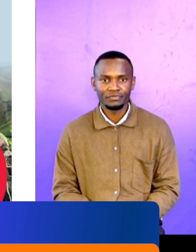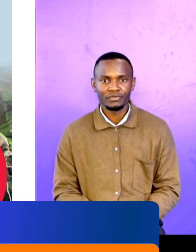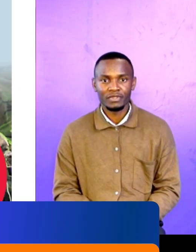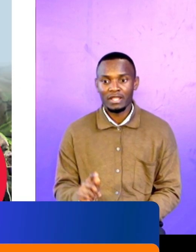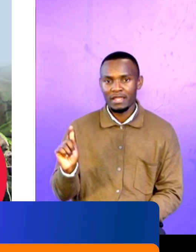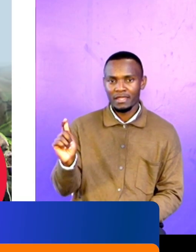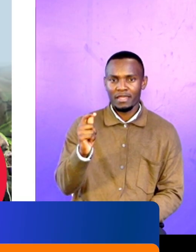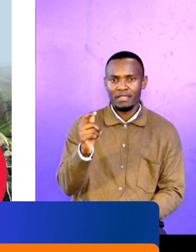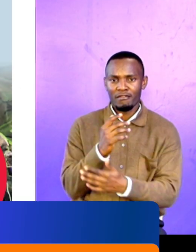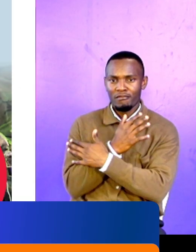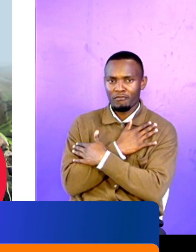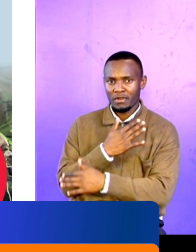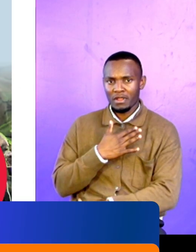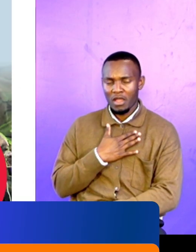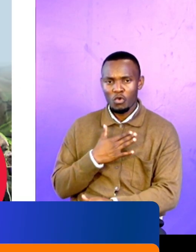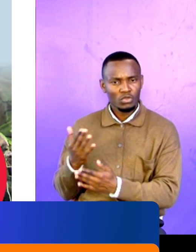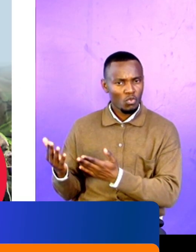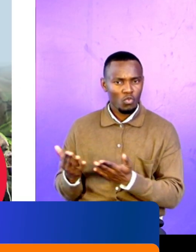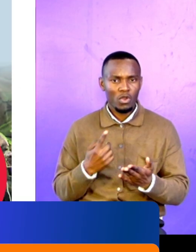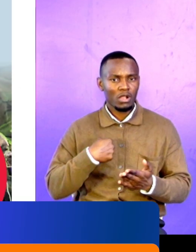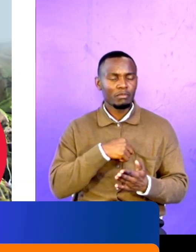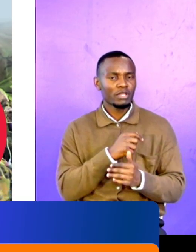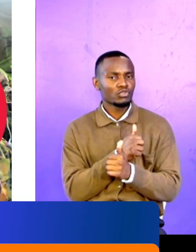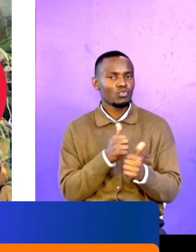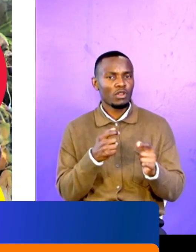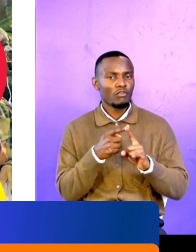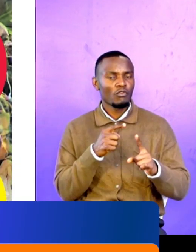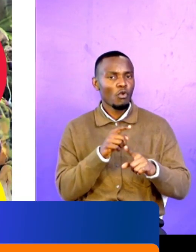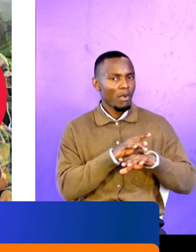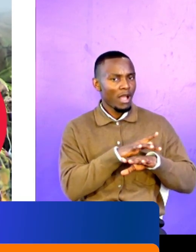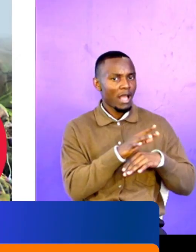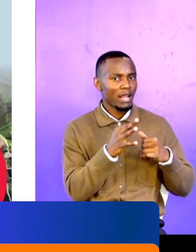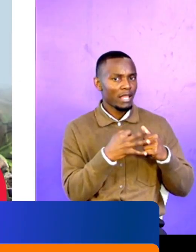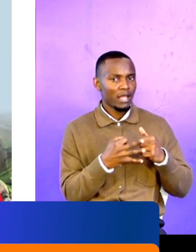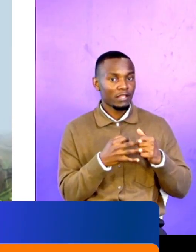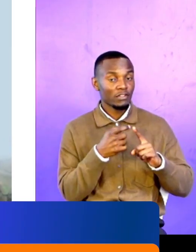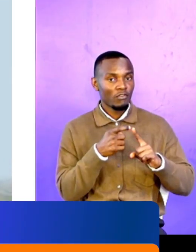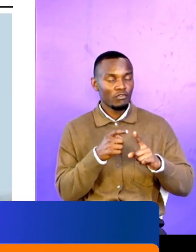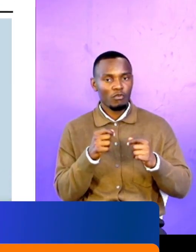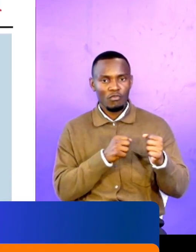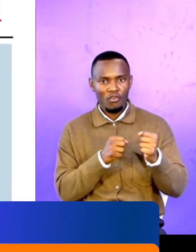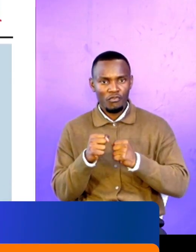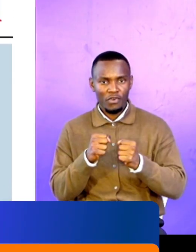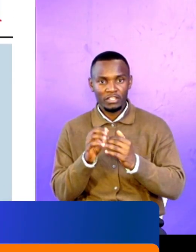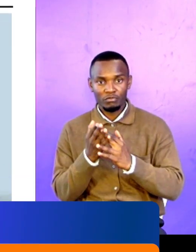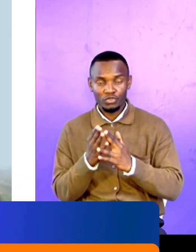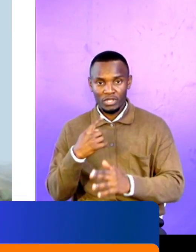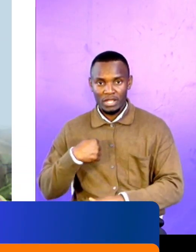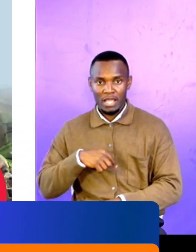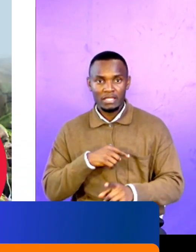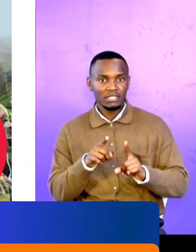friend and has accommodated us well since early August after a fight broke out between us and the federal government